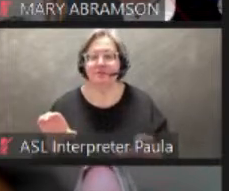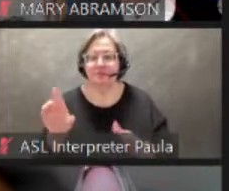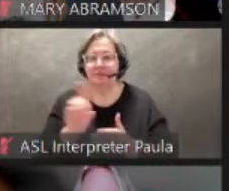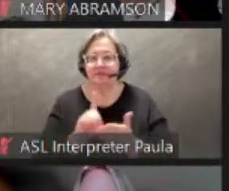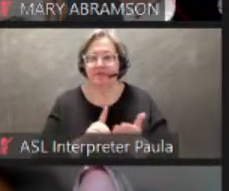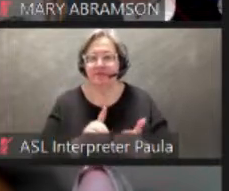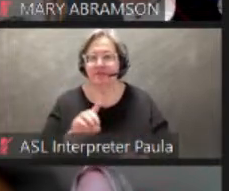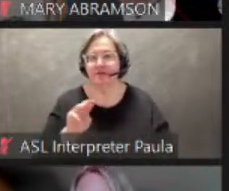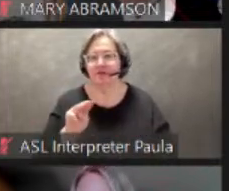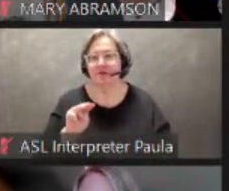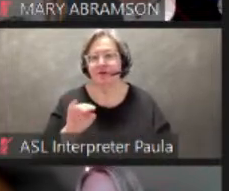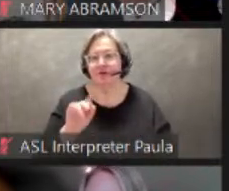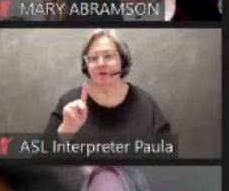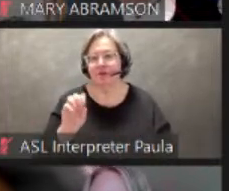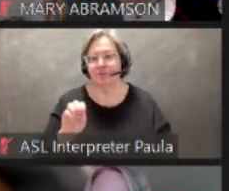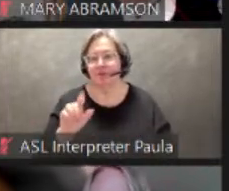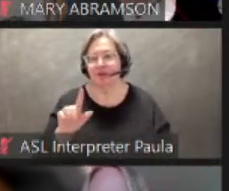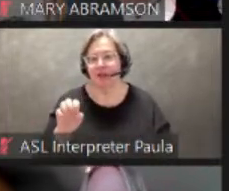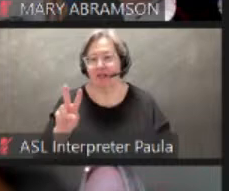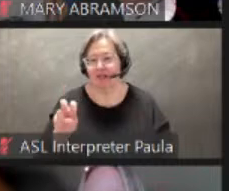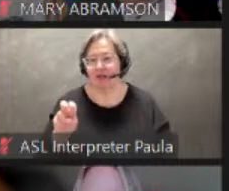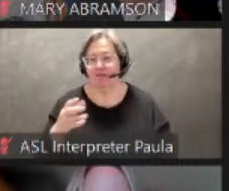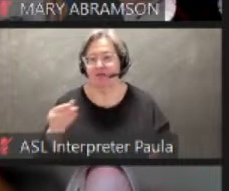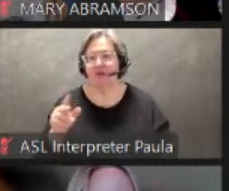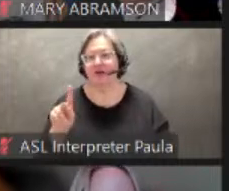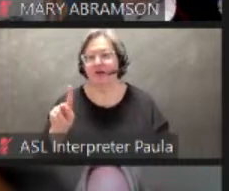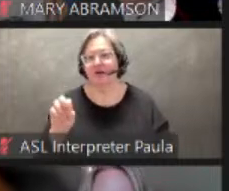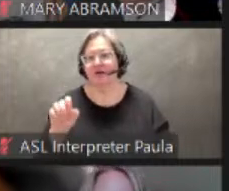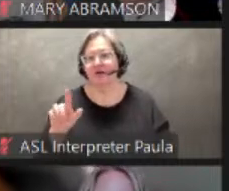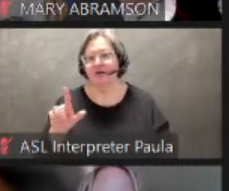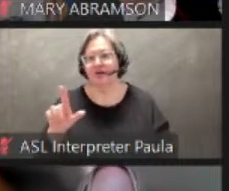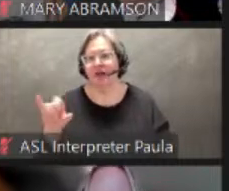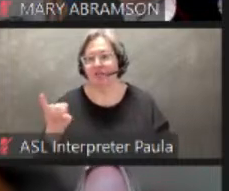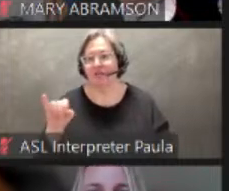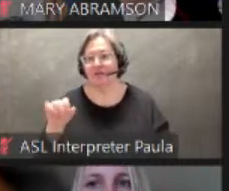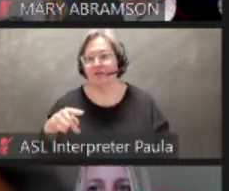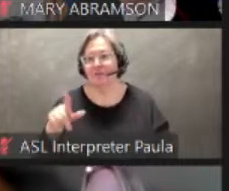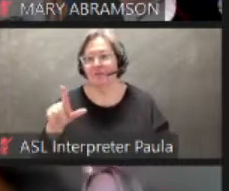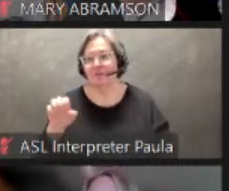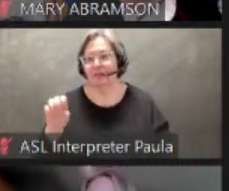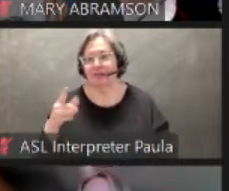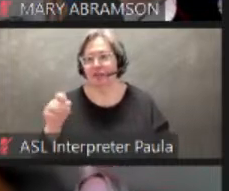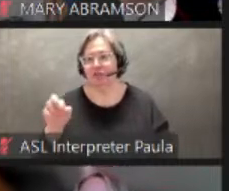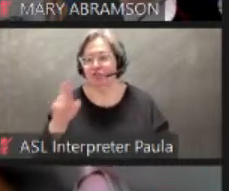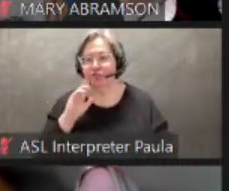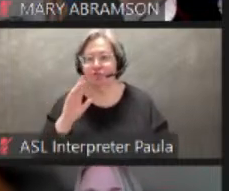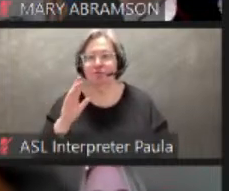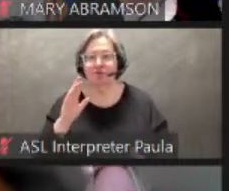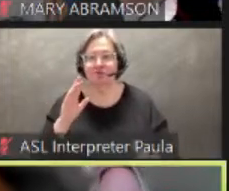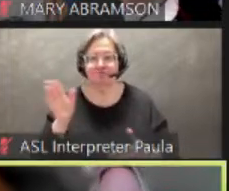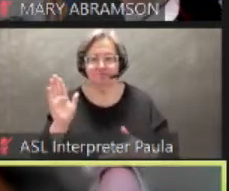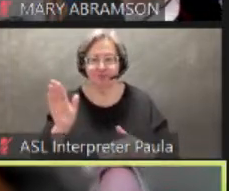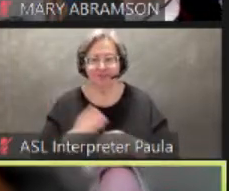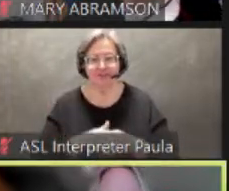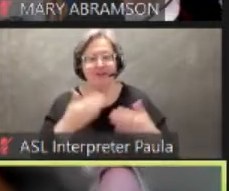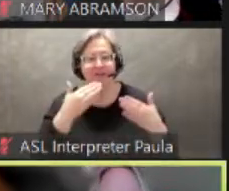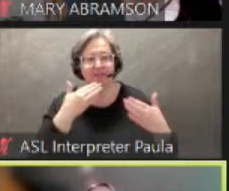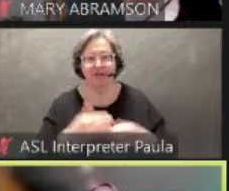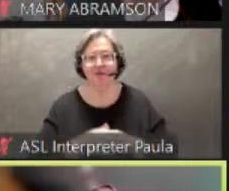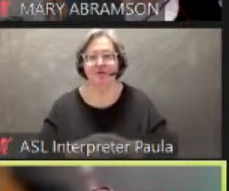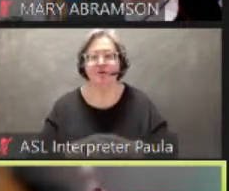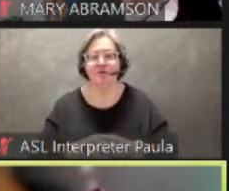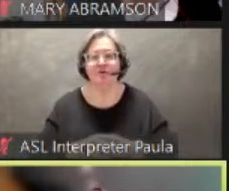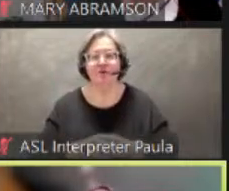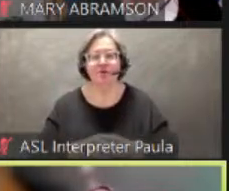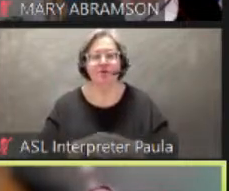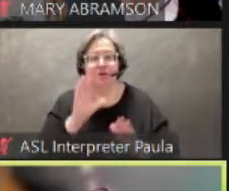Mike Lev from Trans Systems and Kelly Pledger will go over the presentation. Thanks, Rajiv. So